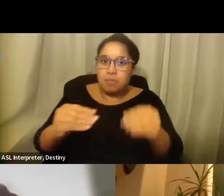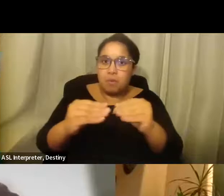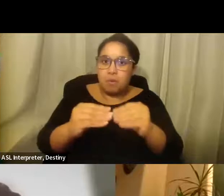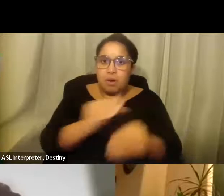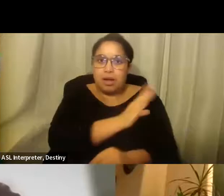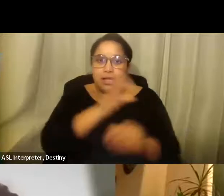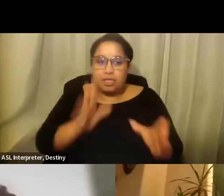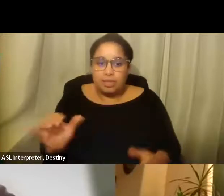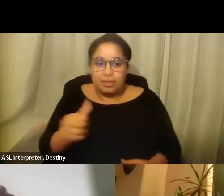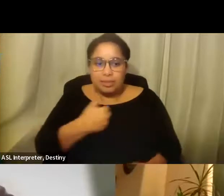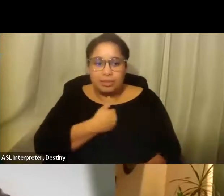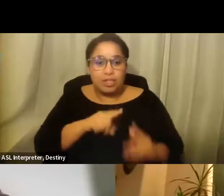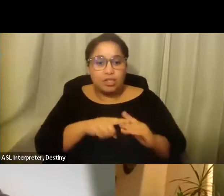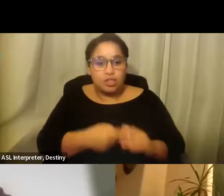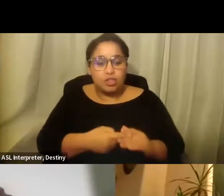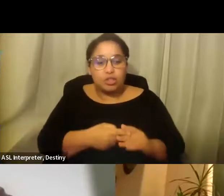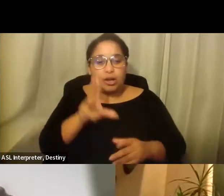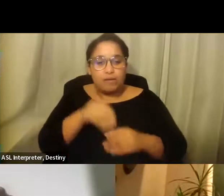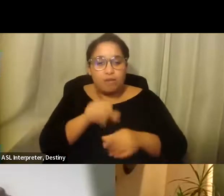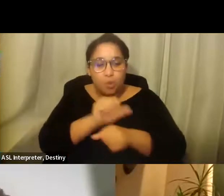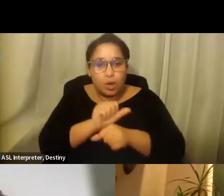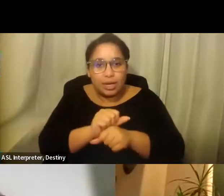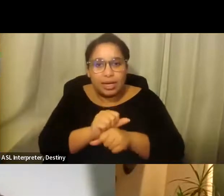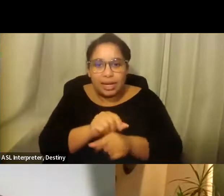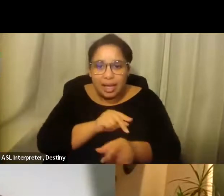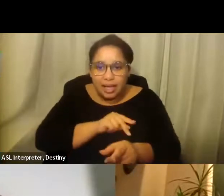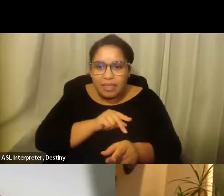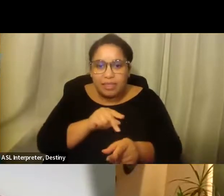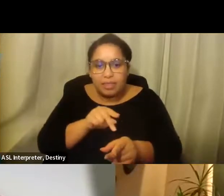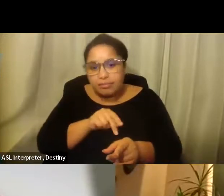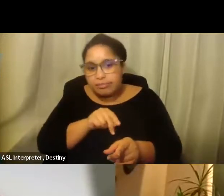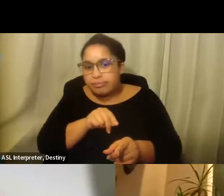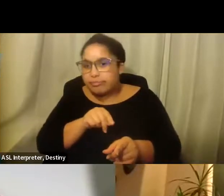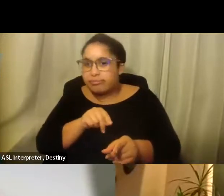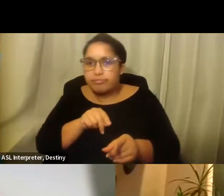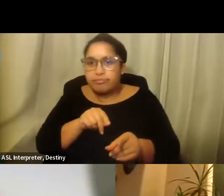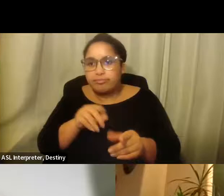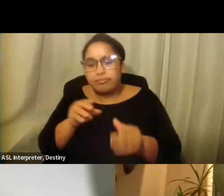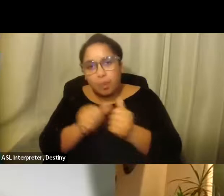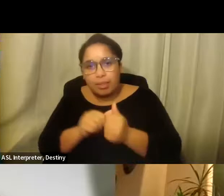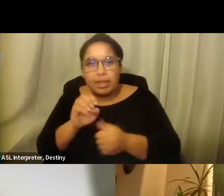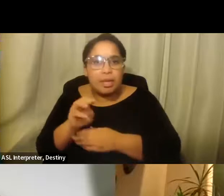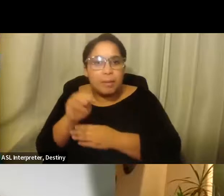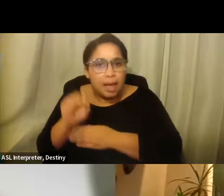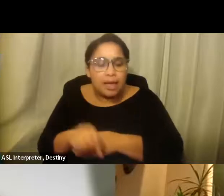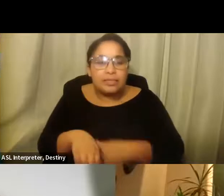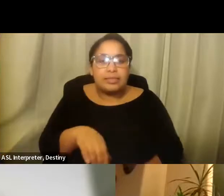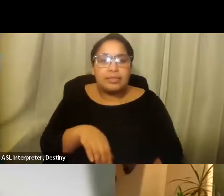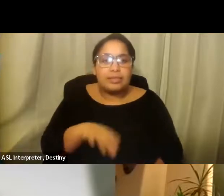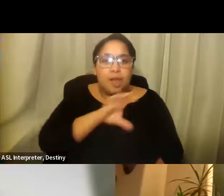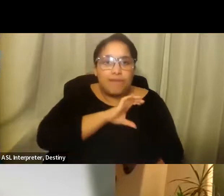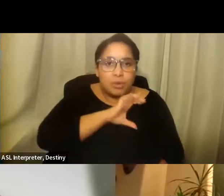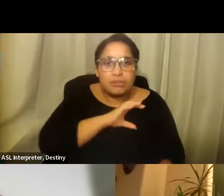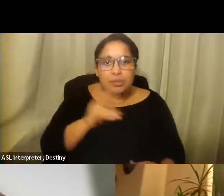clinicians like me. I started my profession working in the field, working collaboratively with law enforcement and EMS. We're all seeing the same